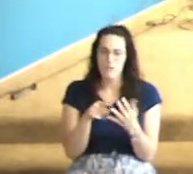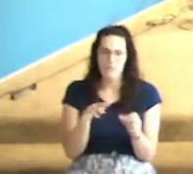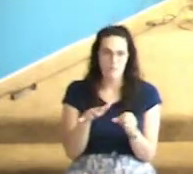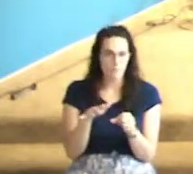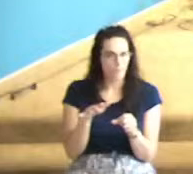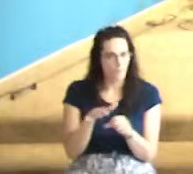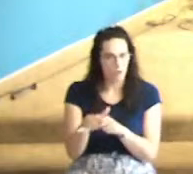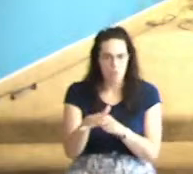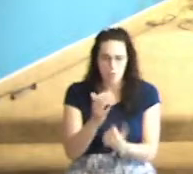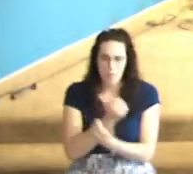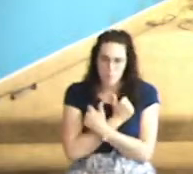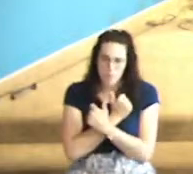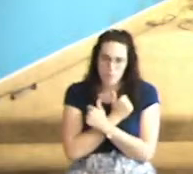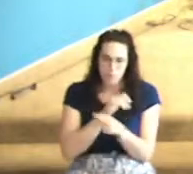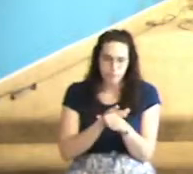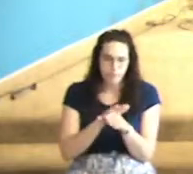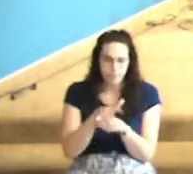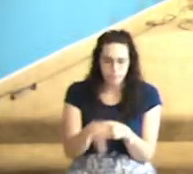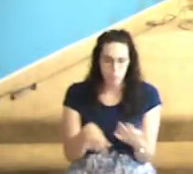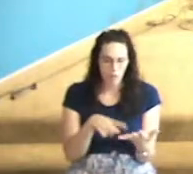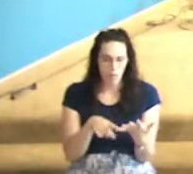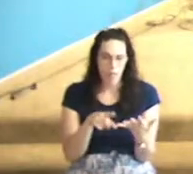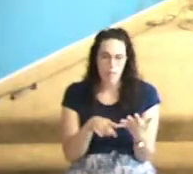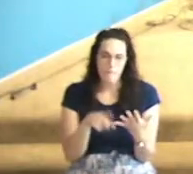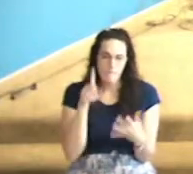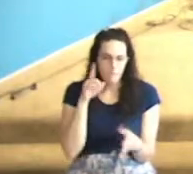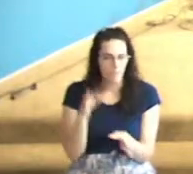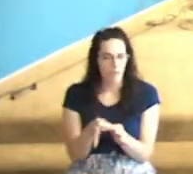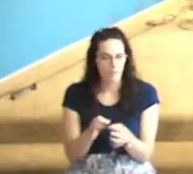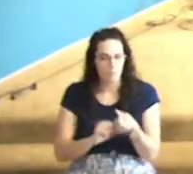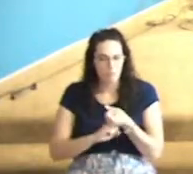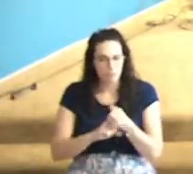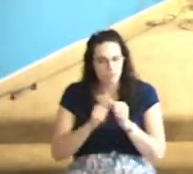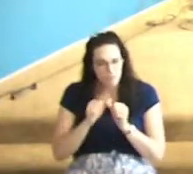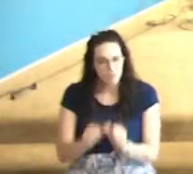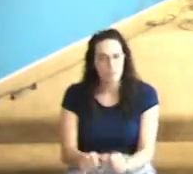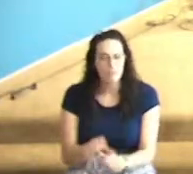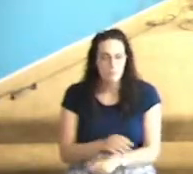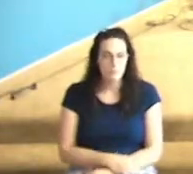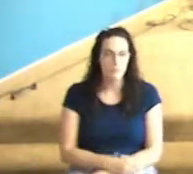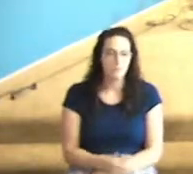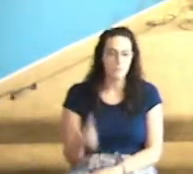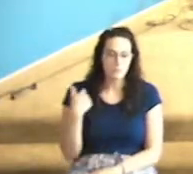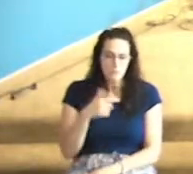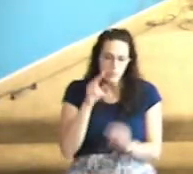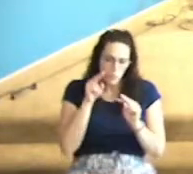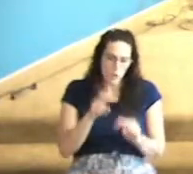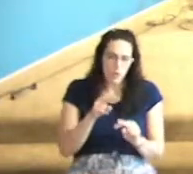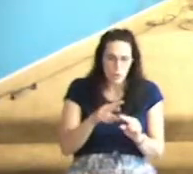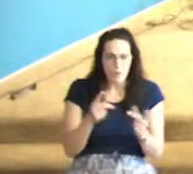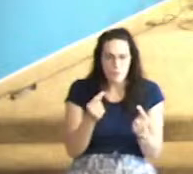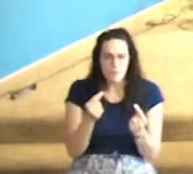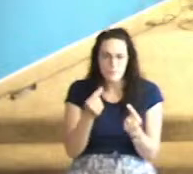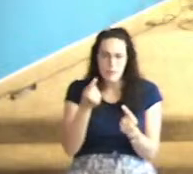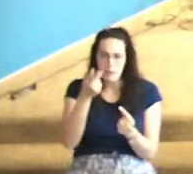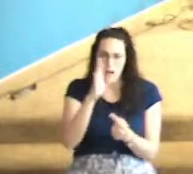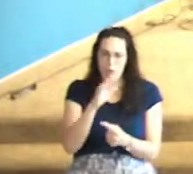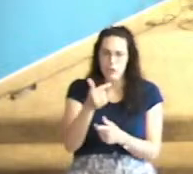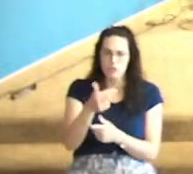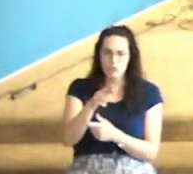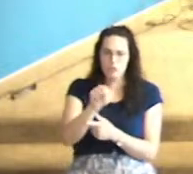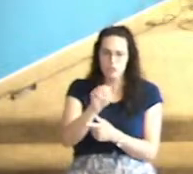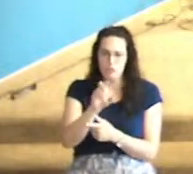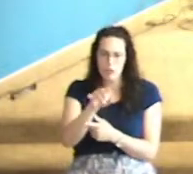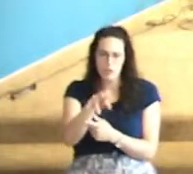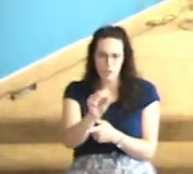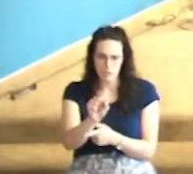going to be the next few weeks. And so what I want to do in our time together is just look at this theme of how God is gracious. What's that mean? What's